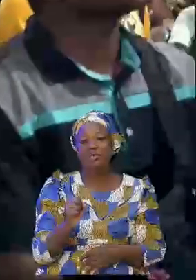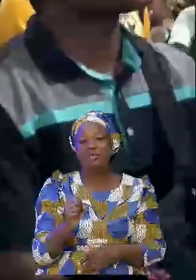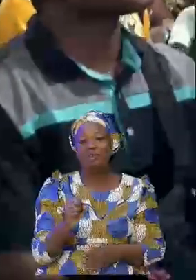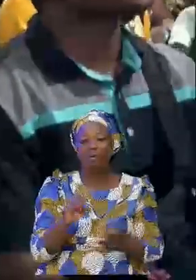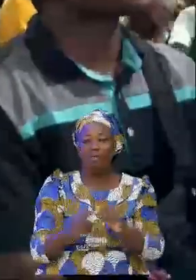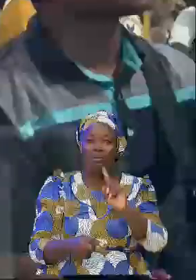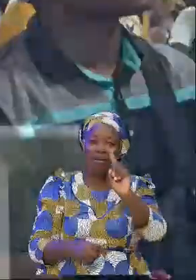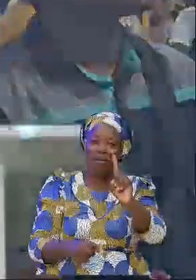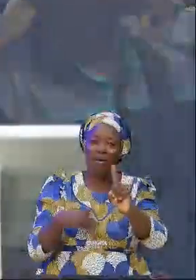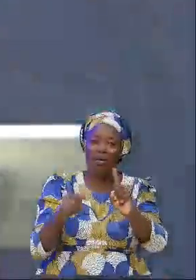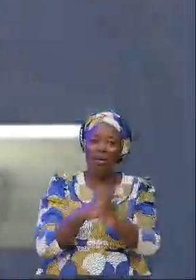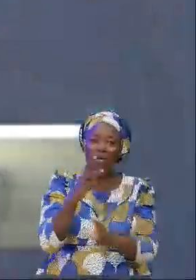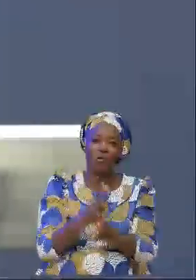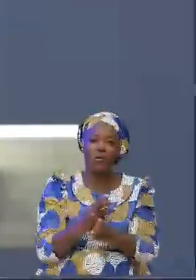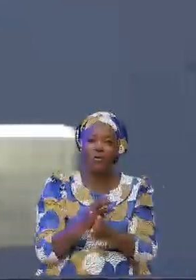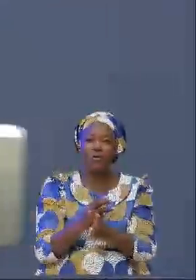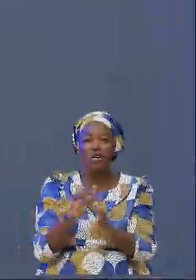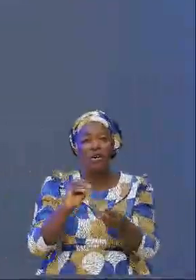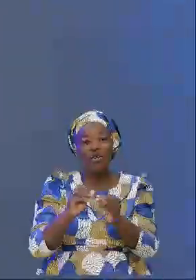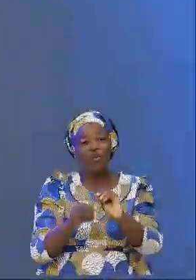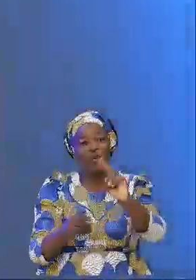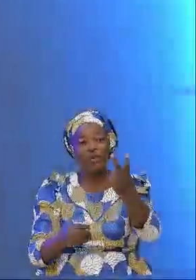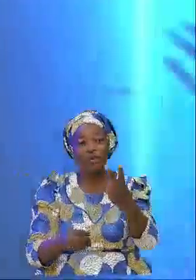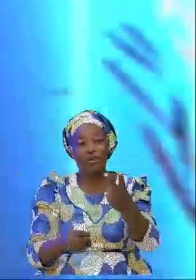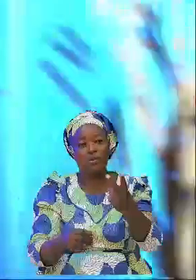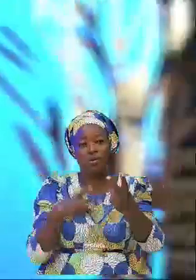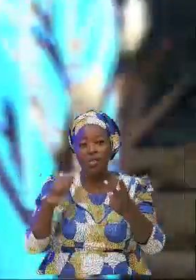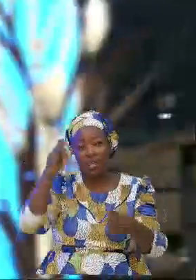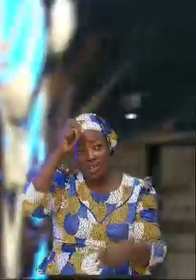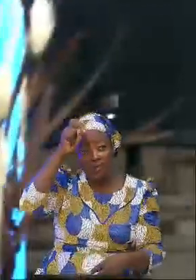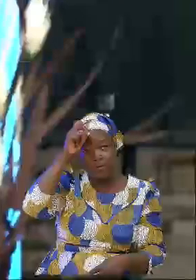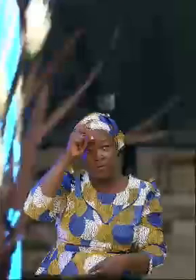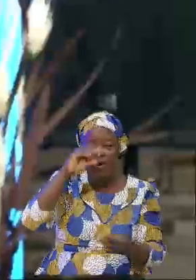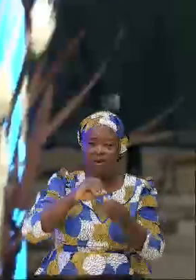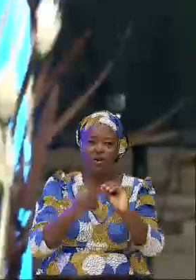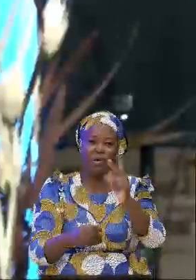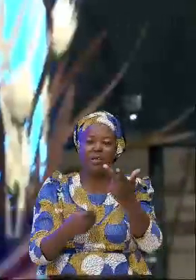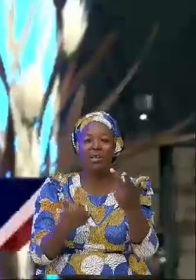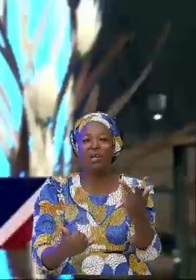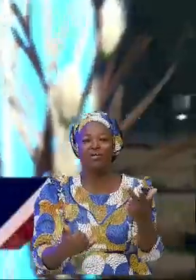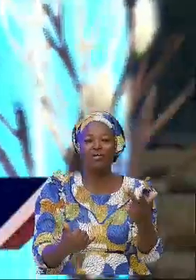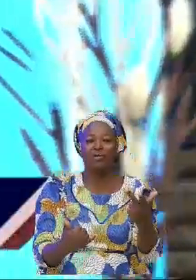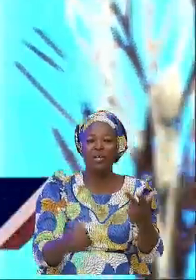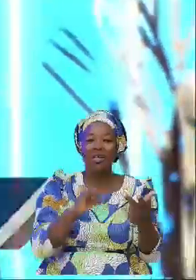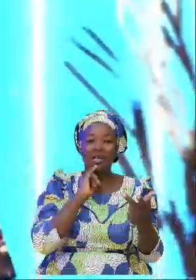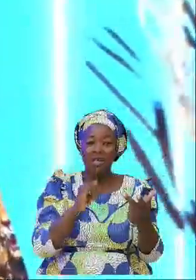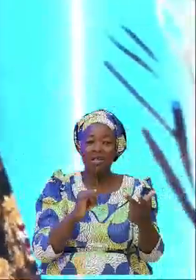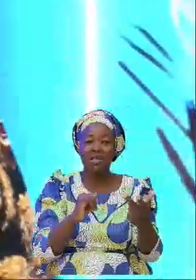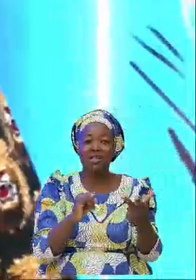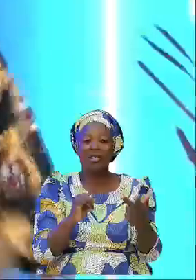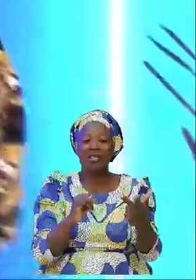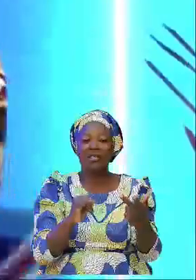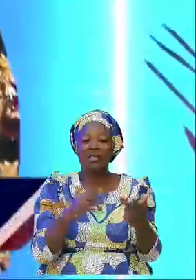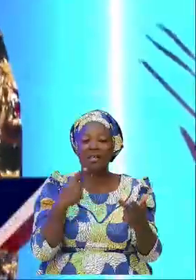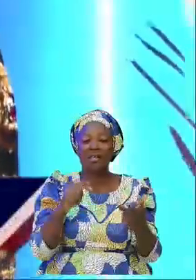Three deadly enemies. Number one, the world. Number two, the